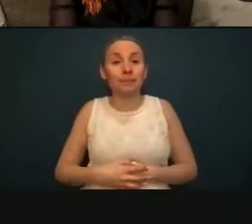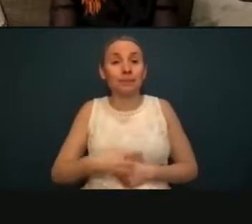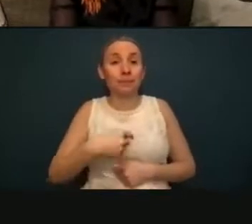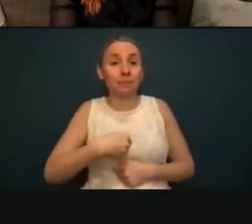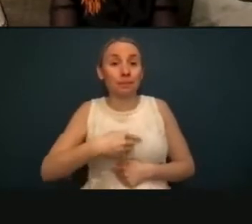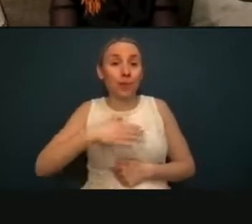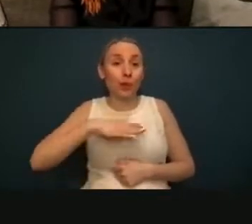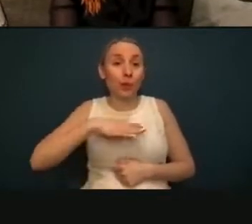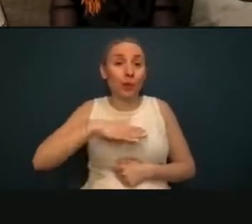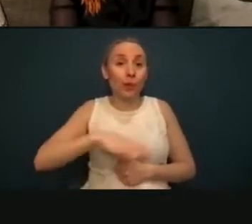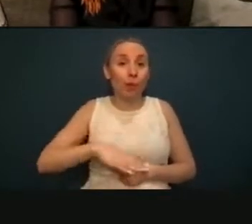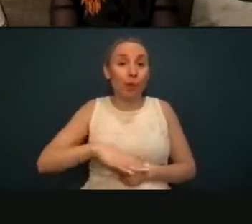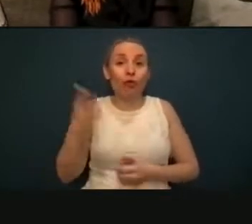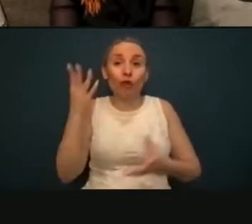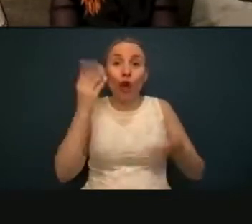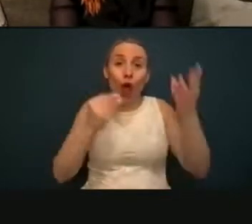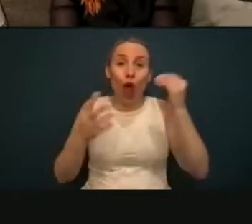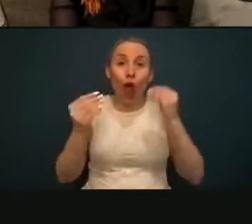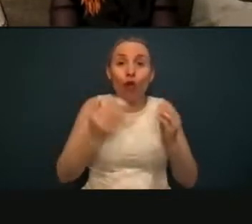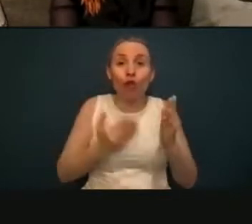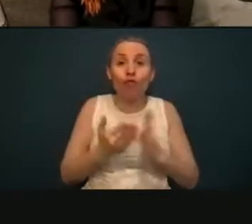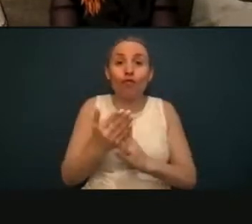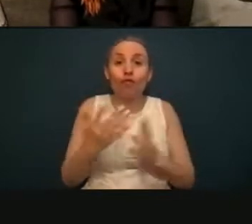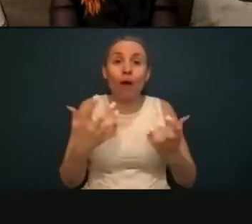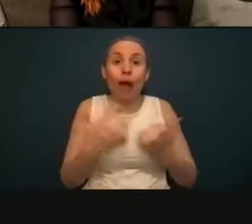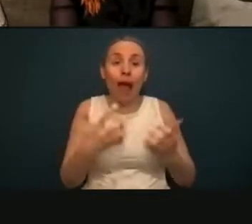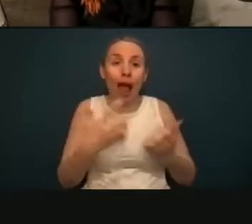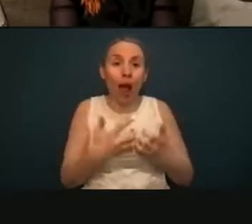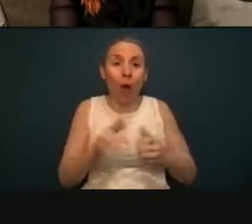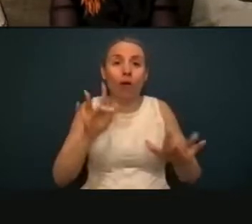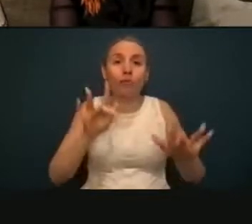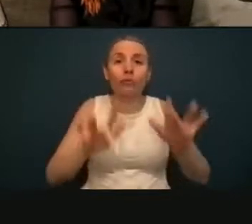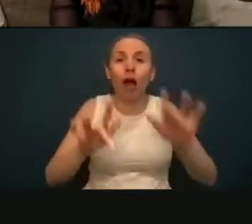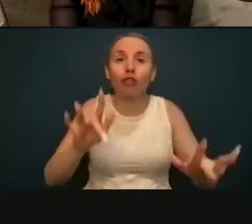things, touching and feeling with my hands. So